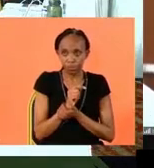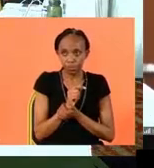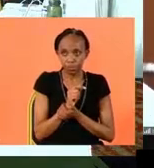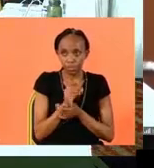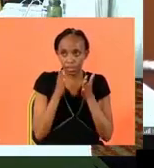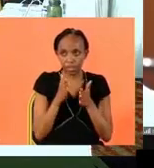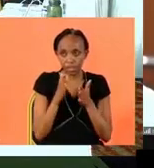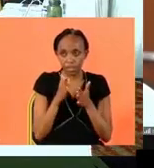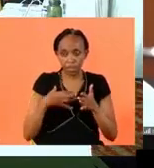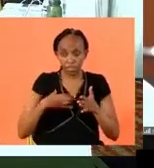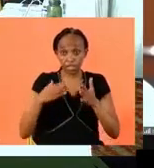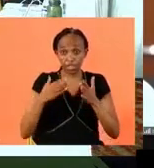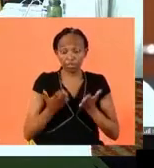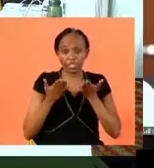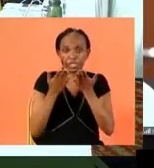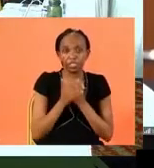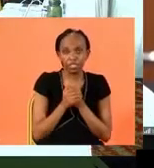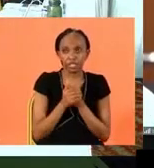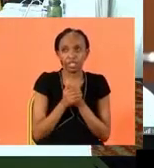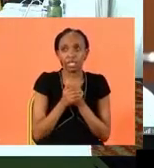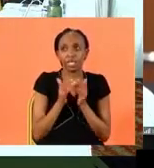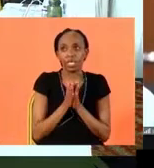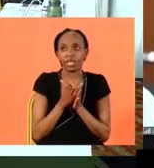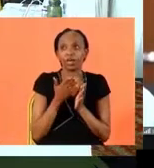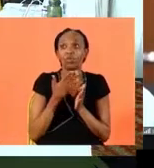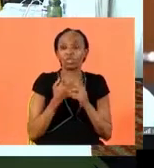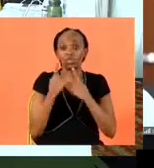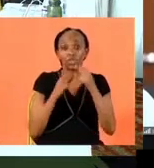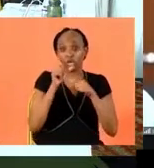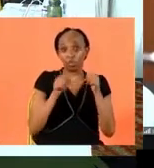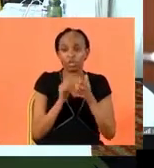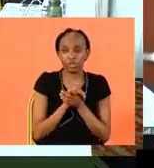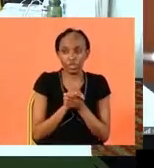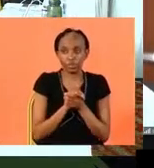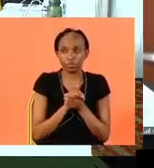these enriching presentations. And I would like to talk about